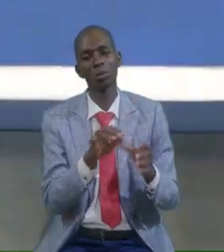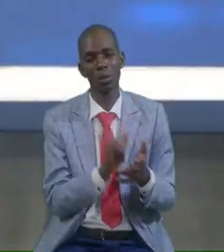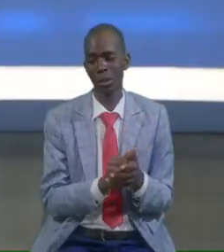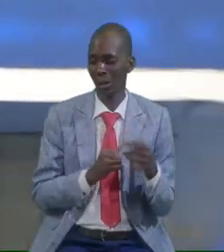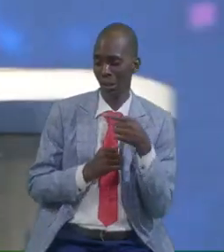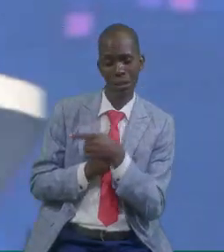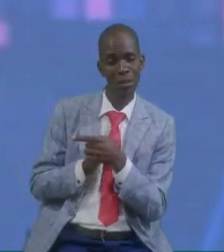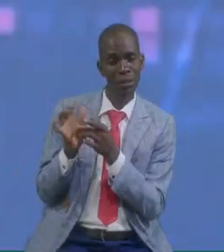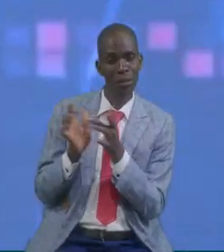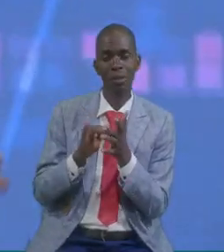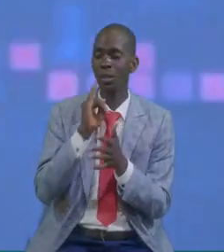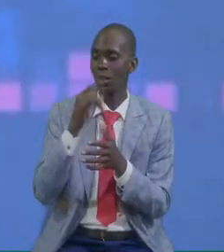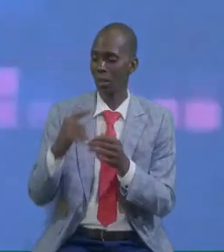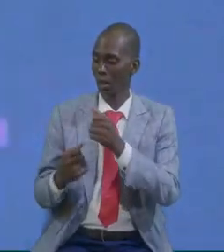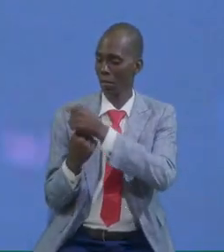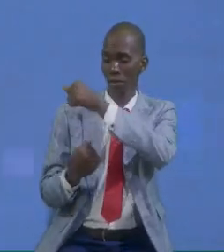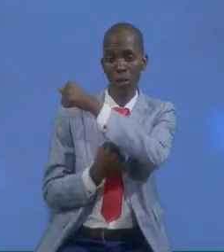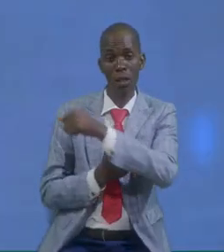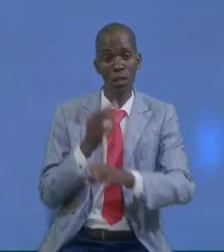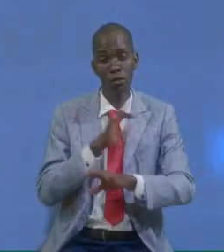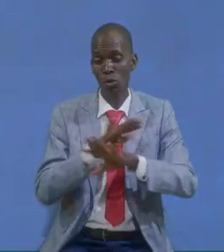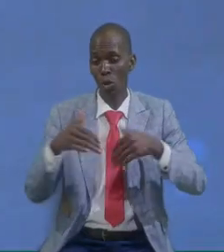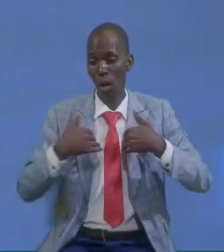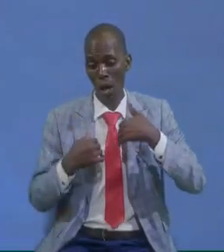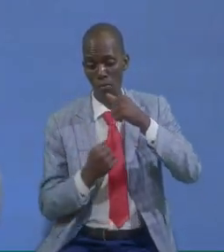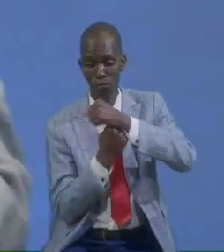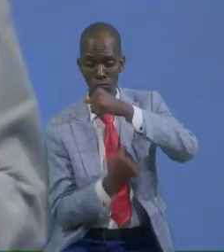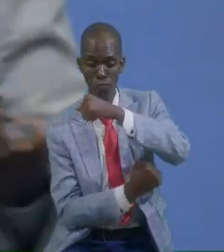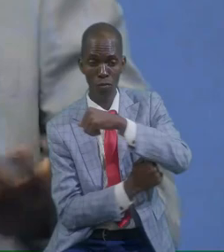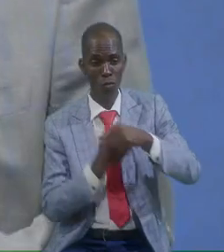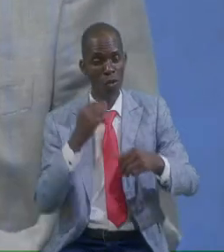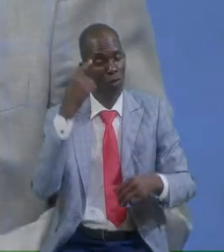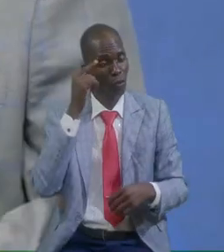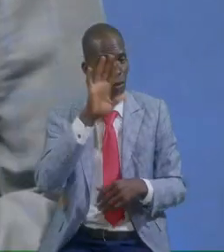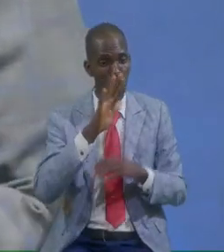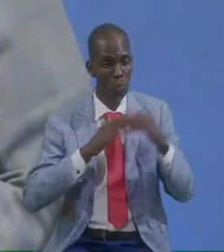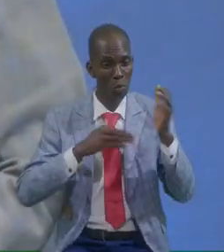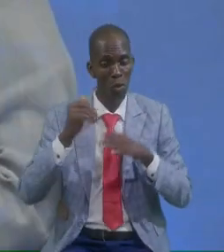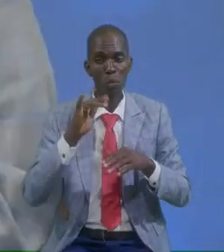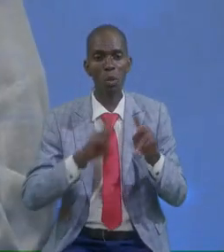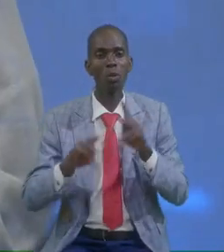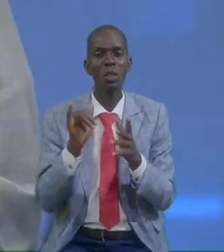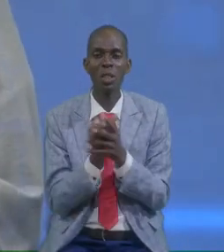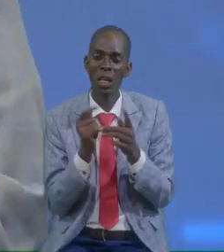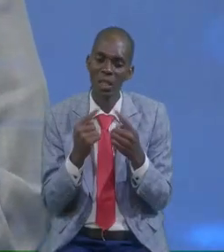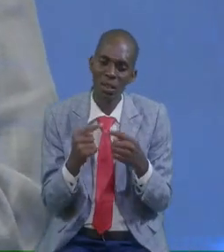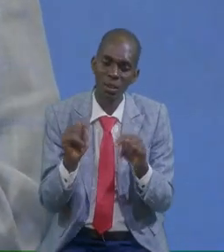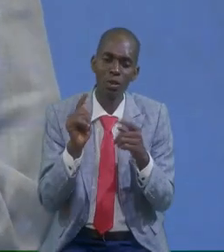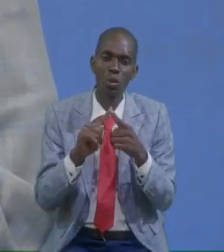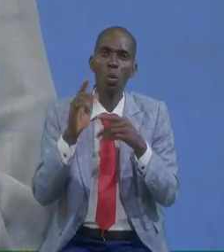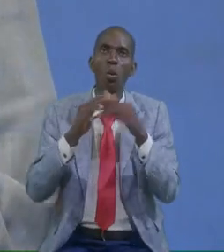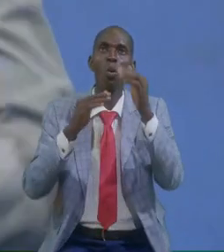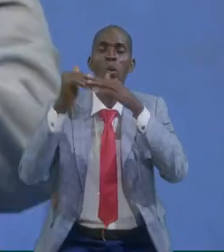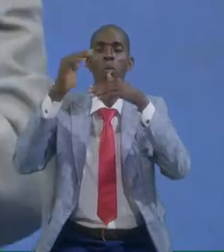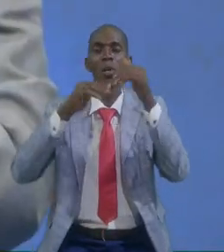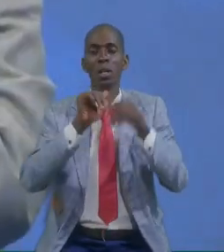don't have foundation for the building. There are people that are trying to build a kind of